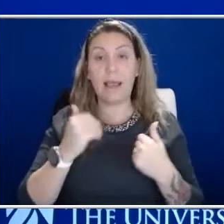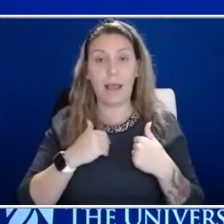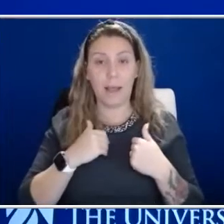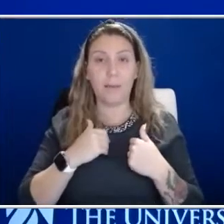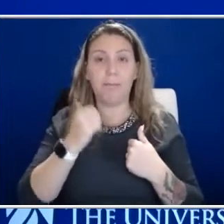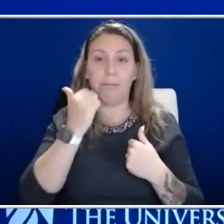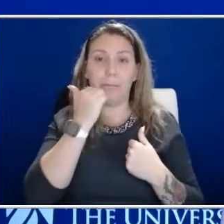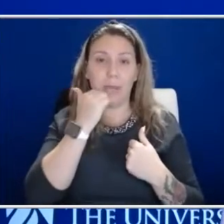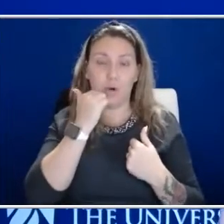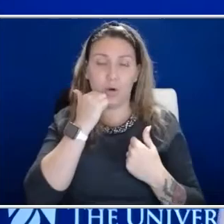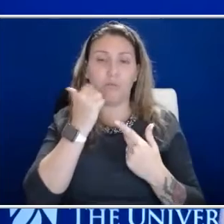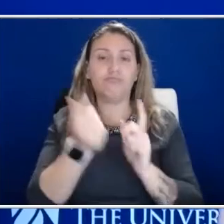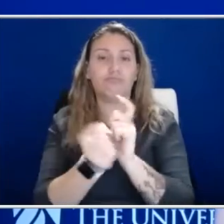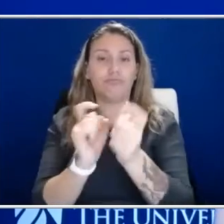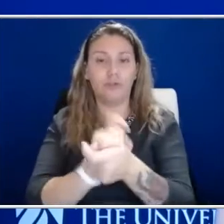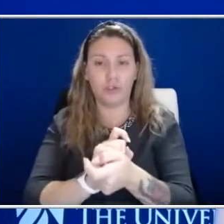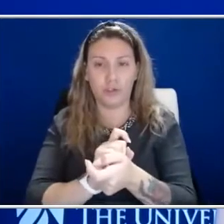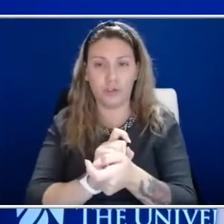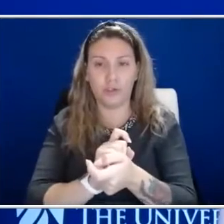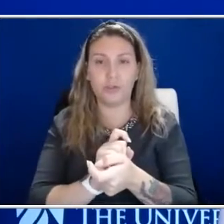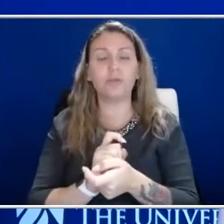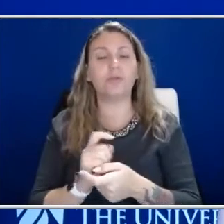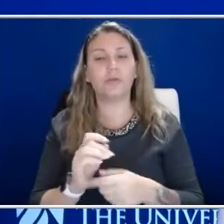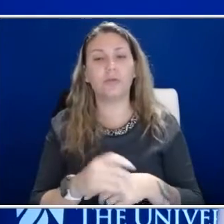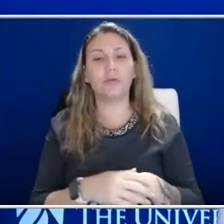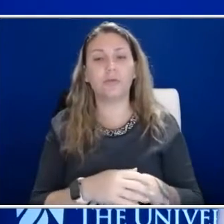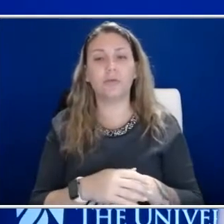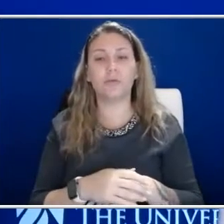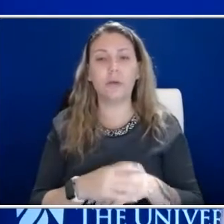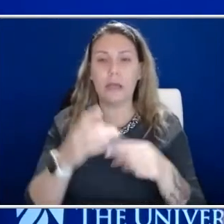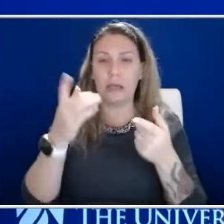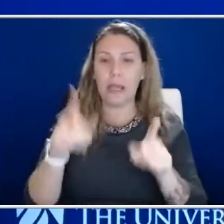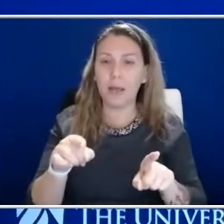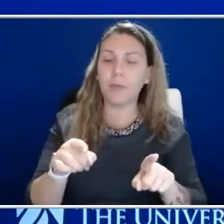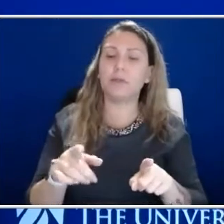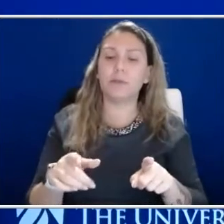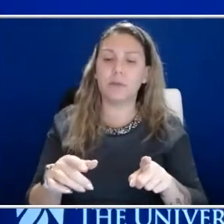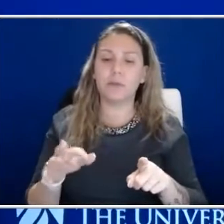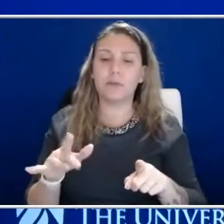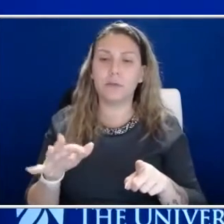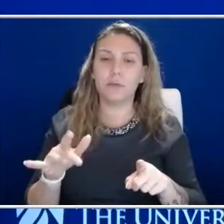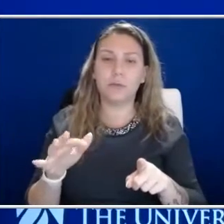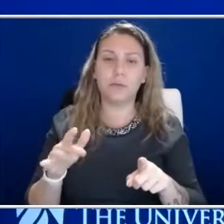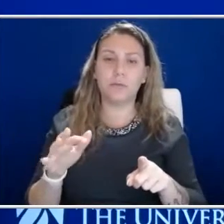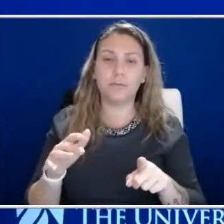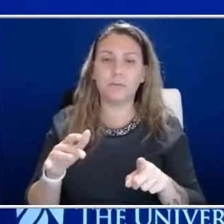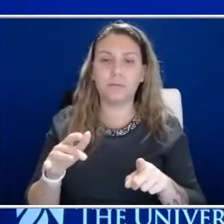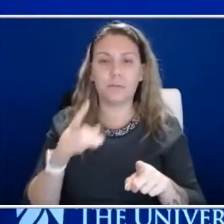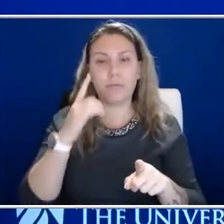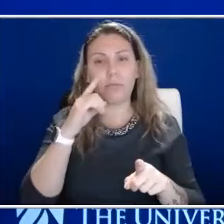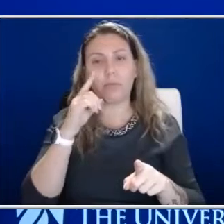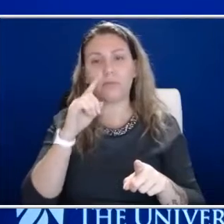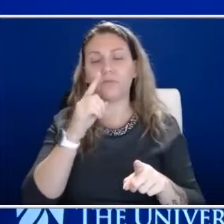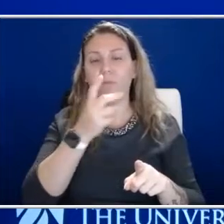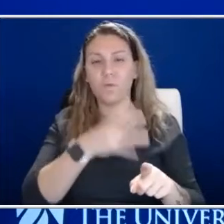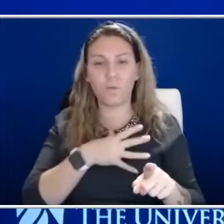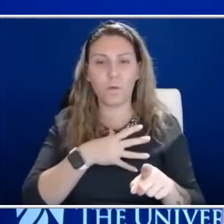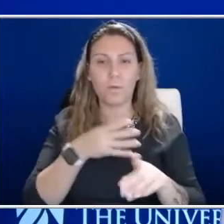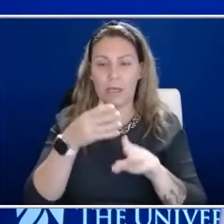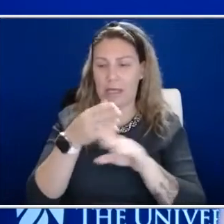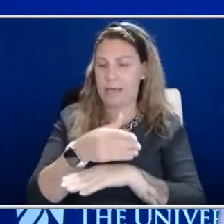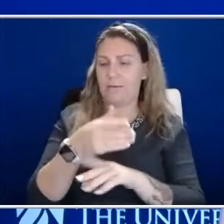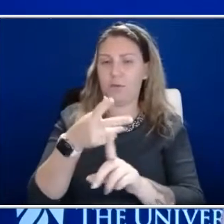that were able to take place or could take place for women after getting the